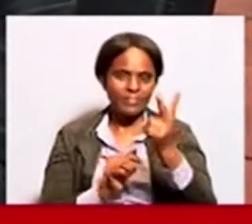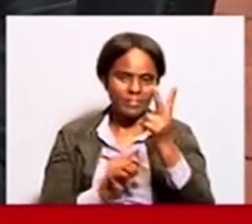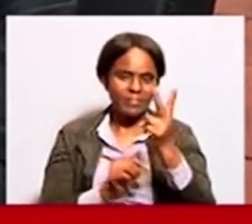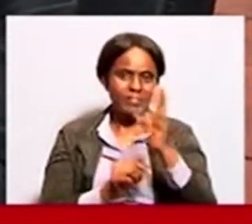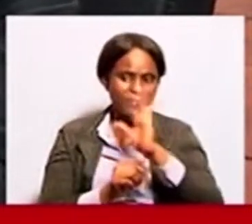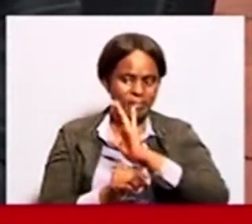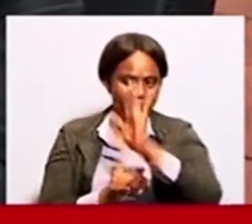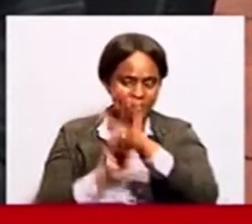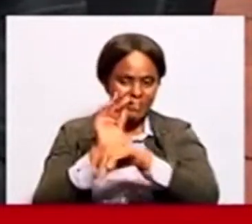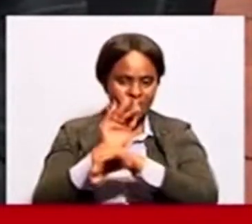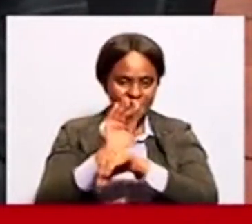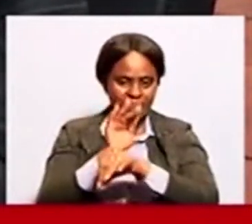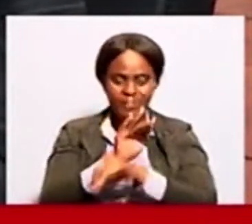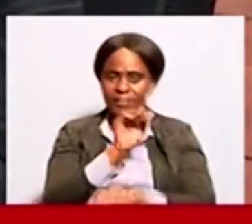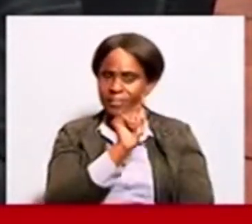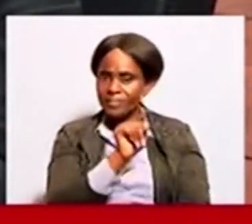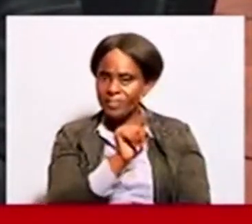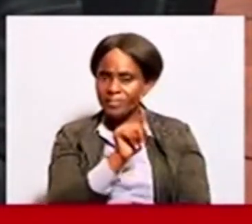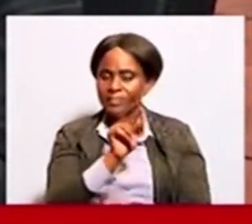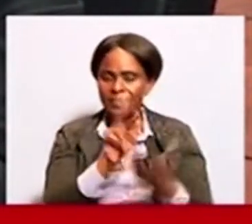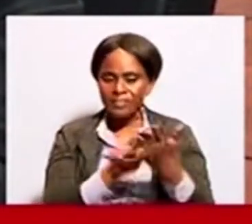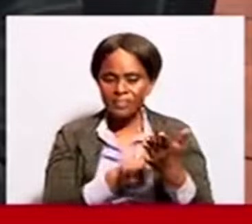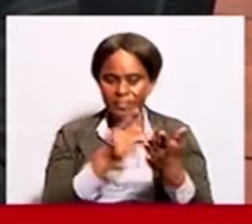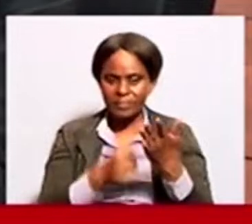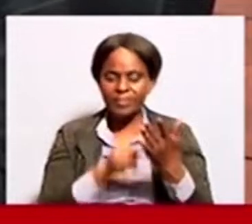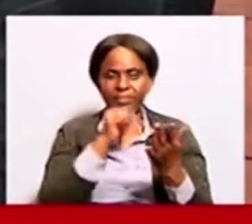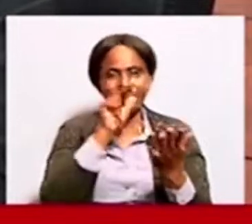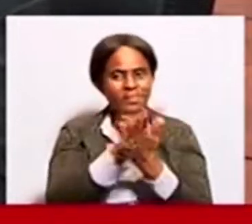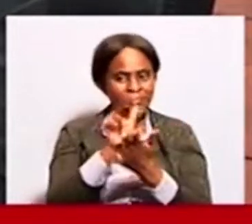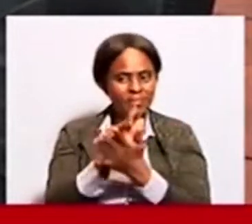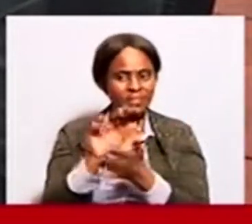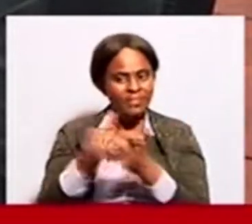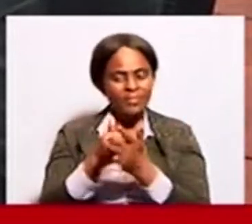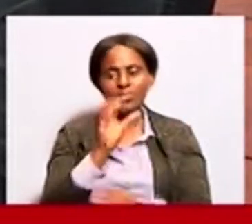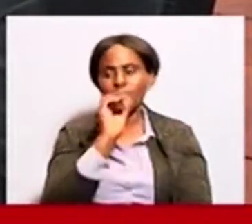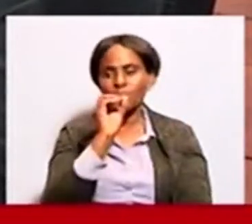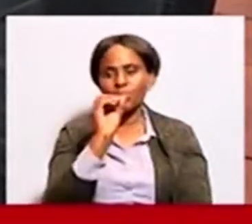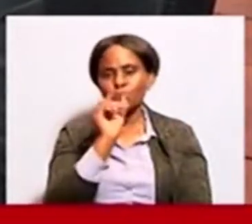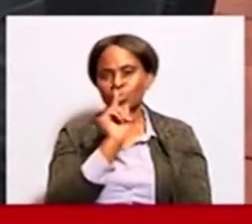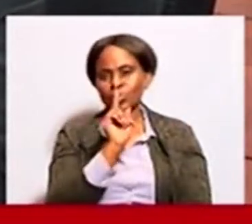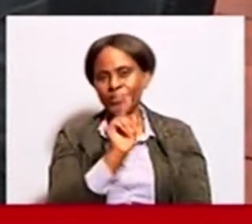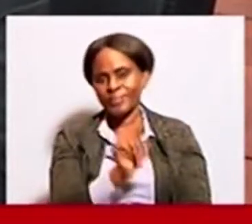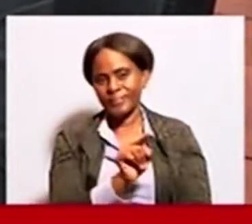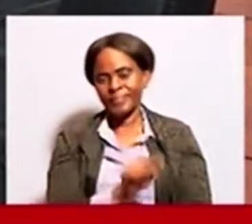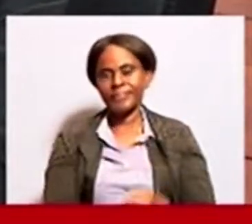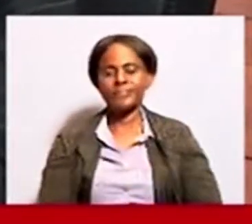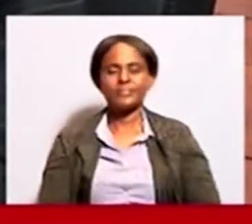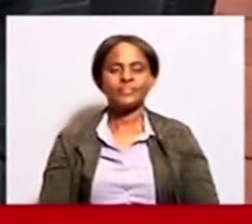what is your comment on this report that is not signed? How authentic is it?